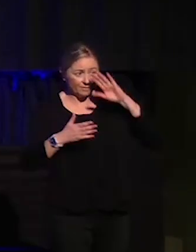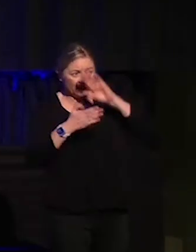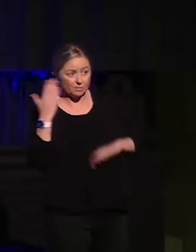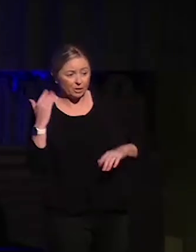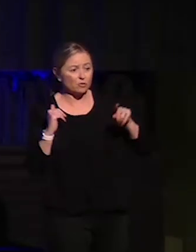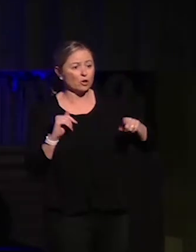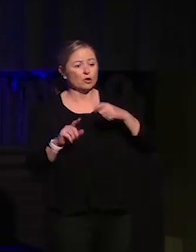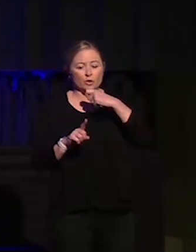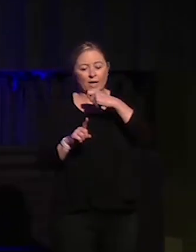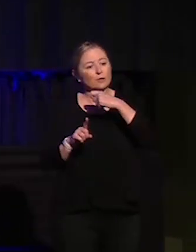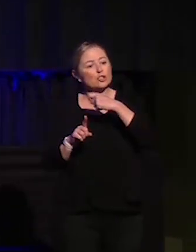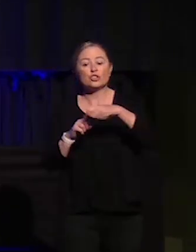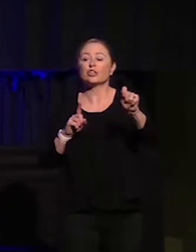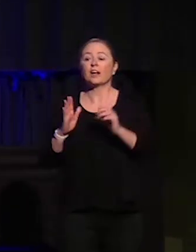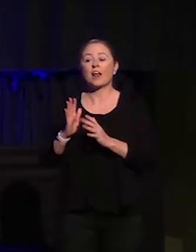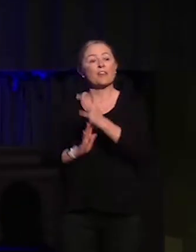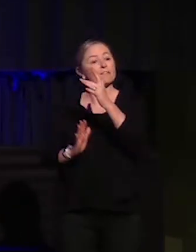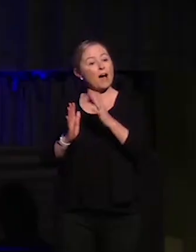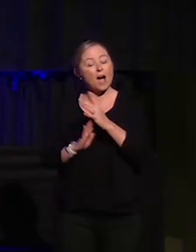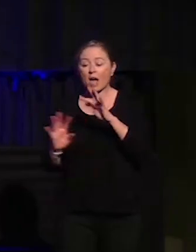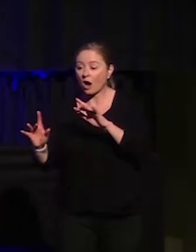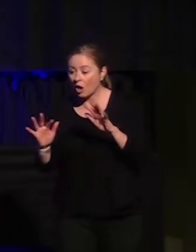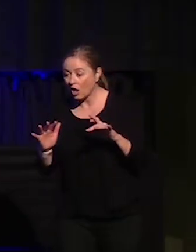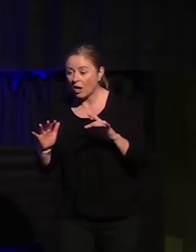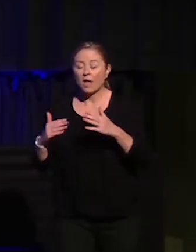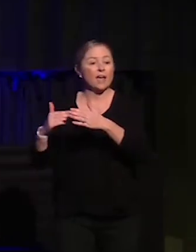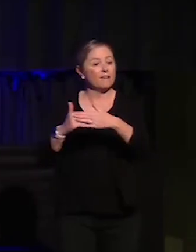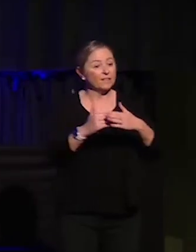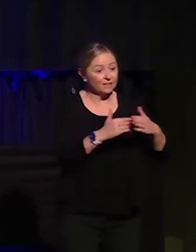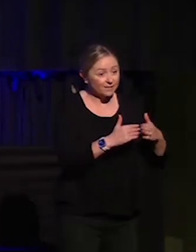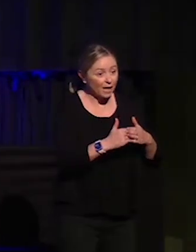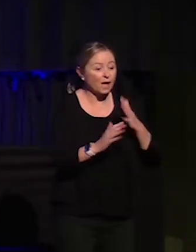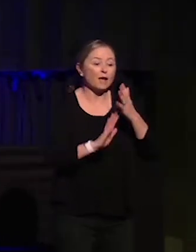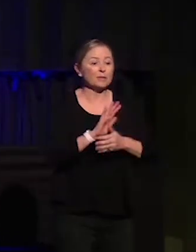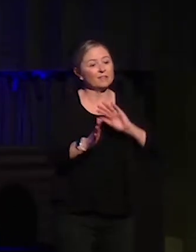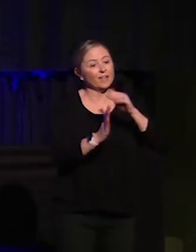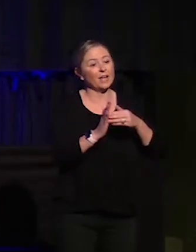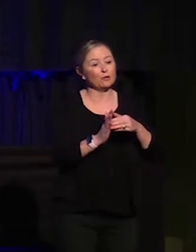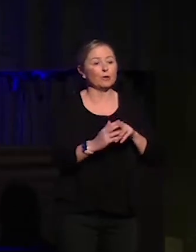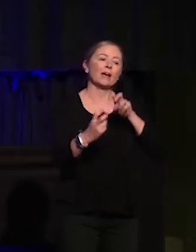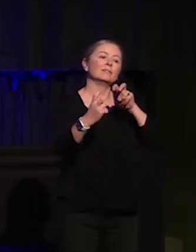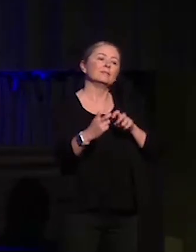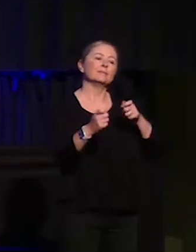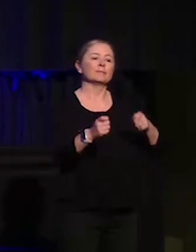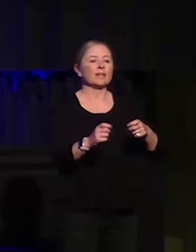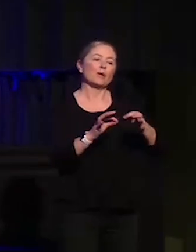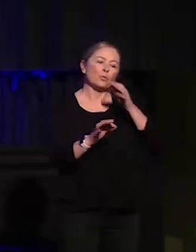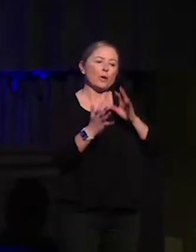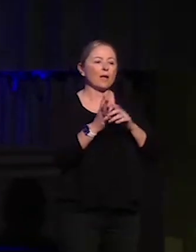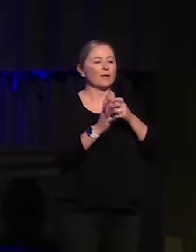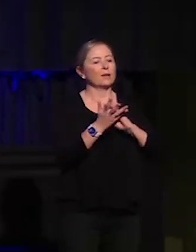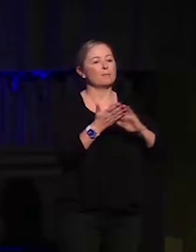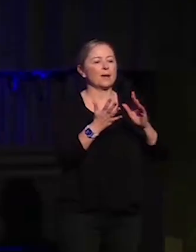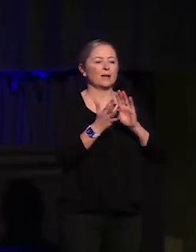Light the fire, tend the fire, and be rewarded with marshmallows. The other thing about change is that it's